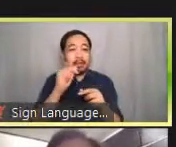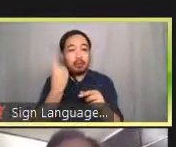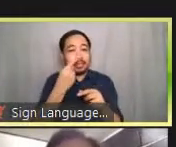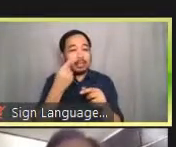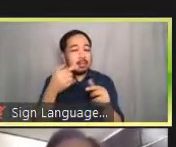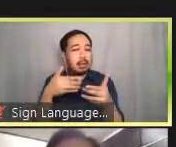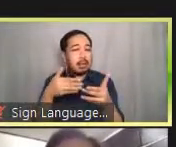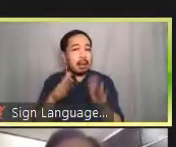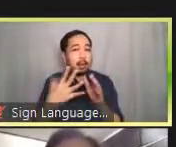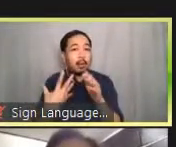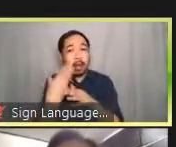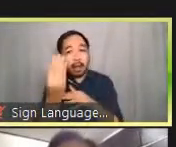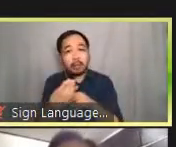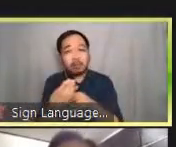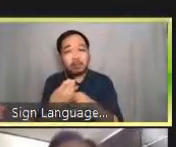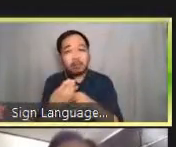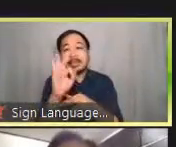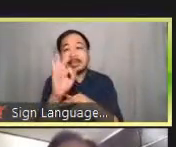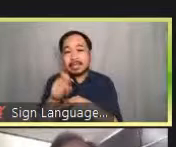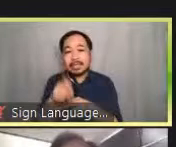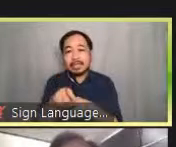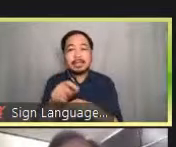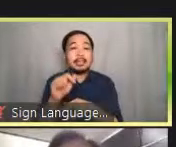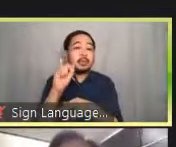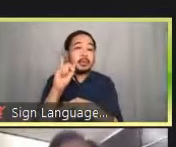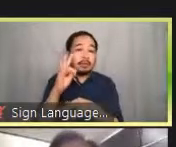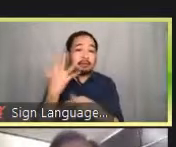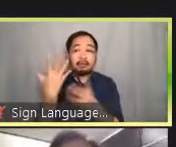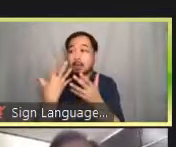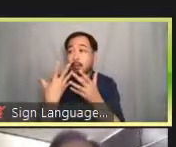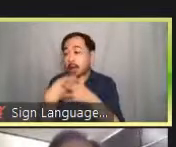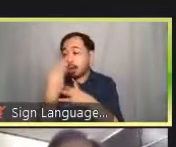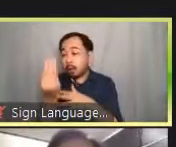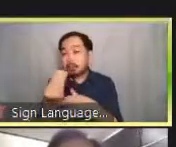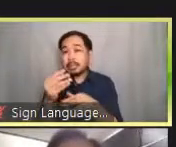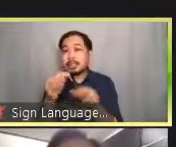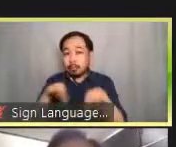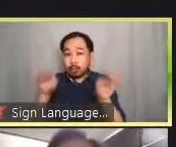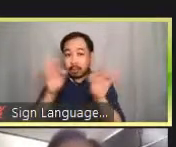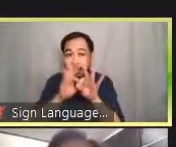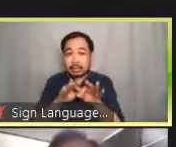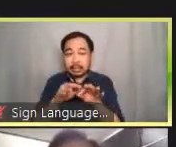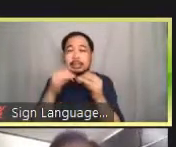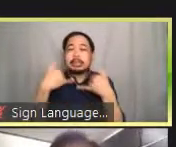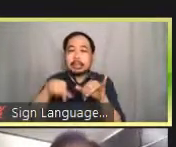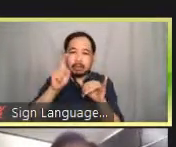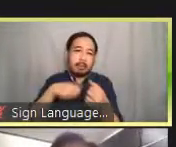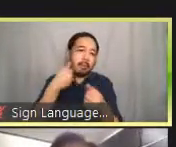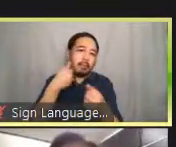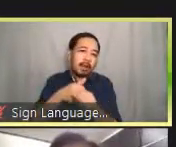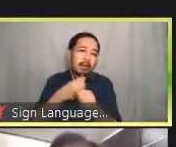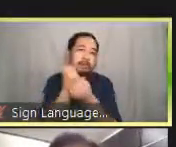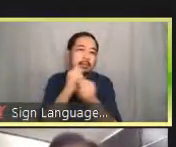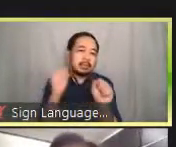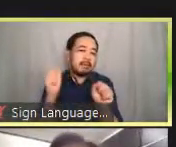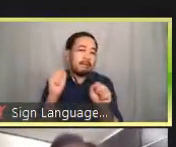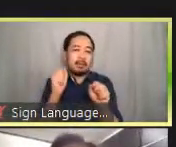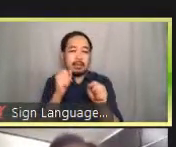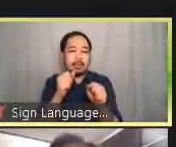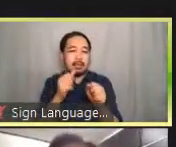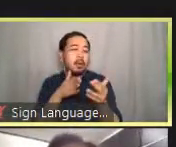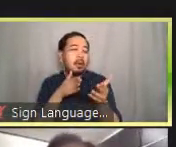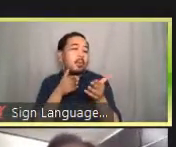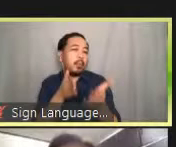talaga tayo. Still, we observe natin control measures like wearing the